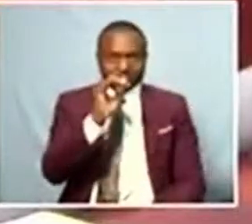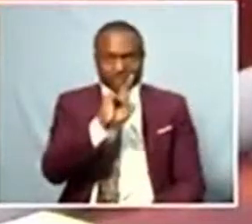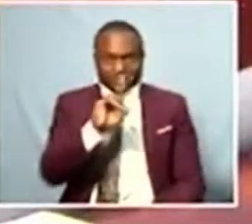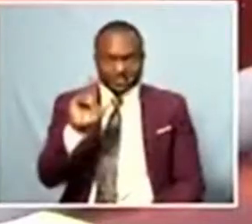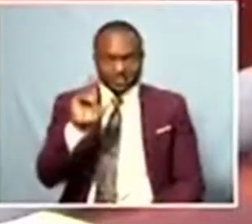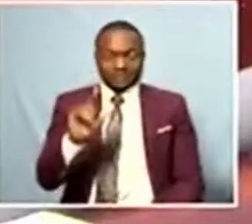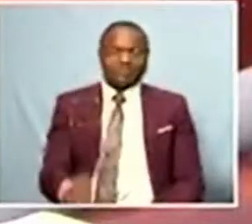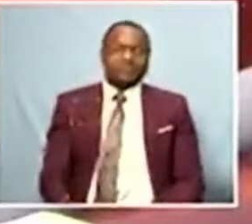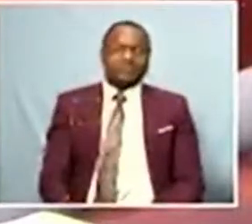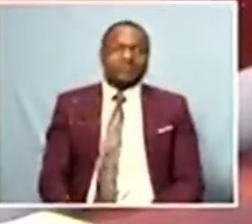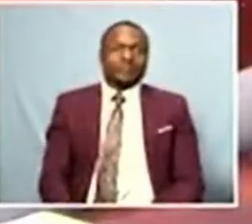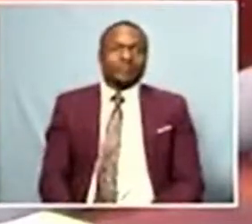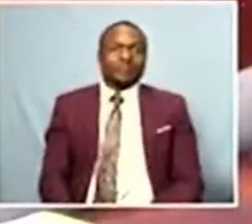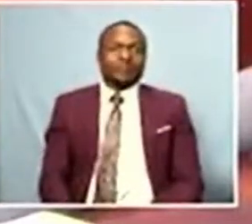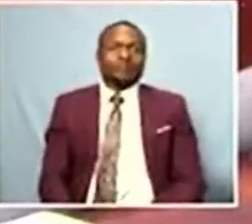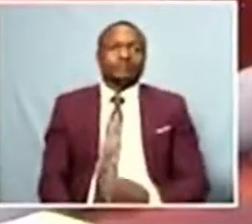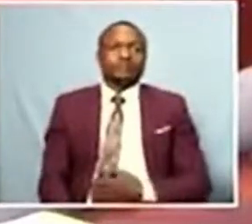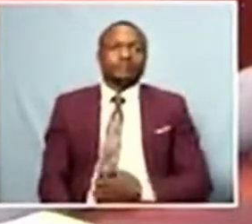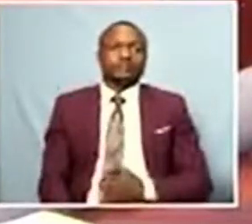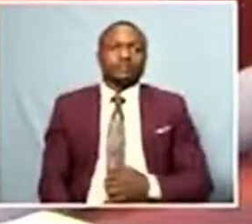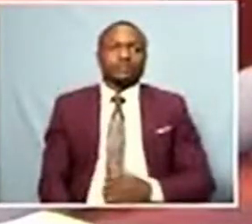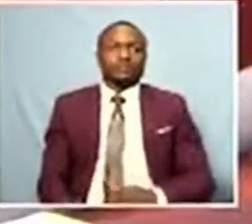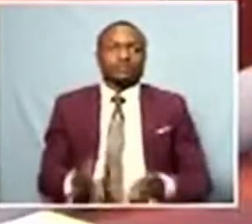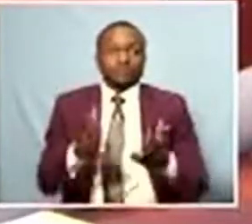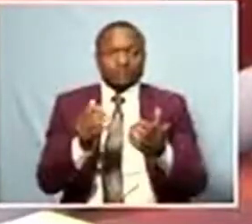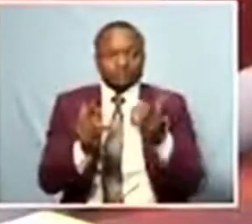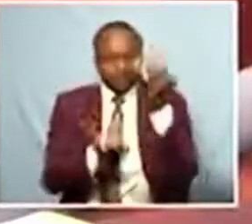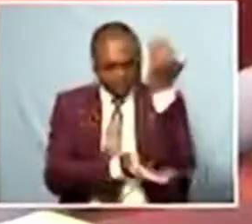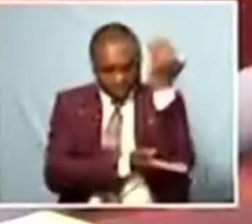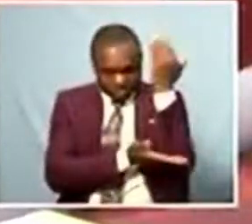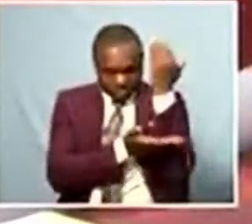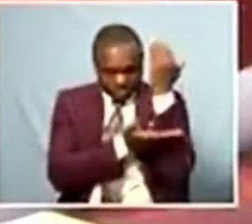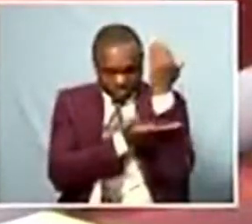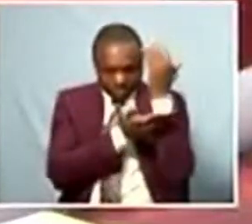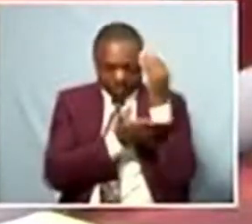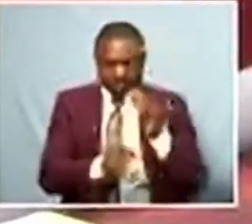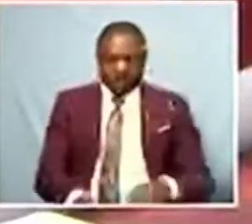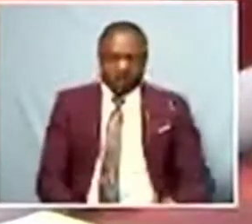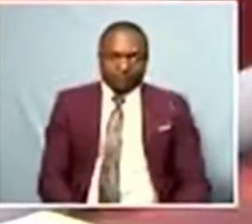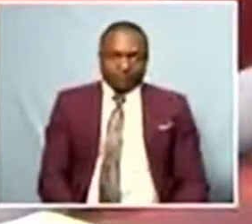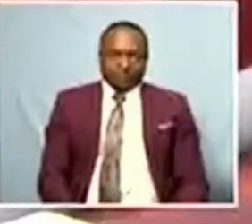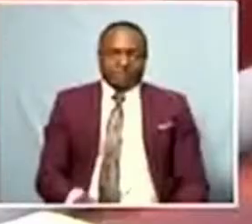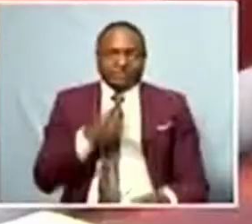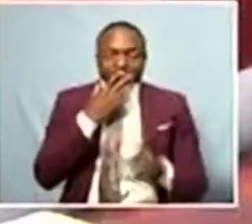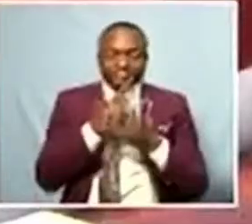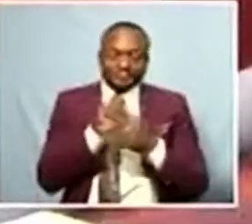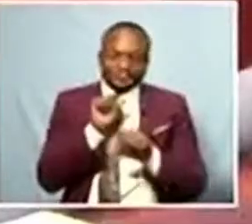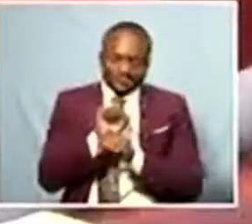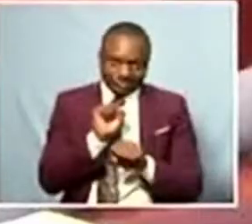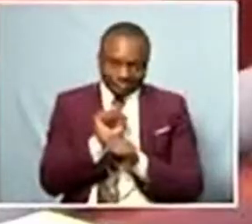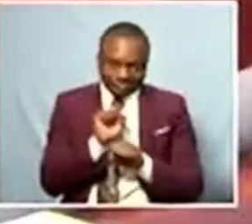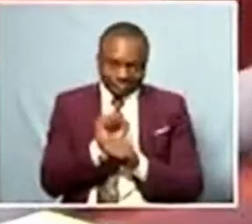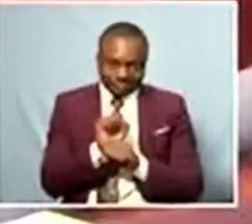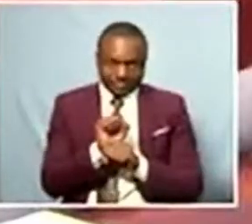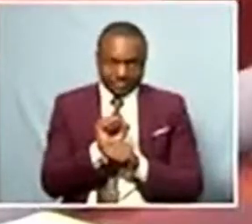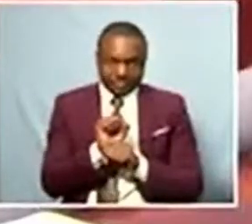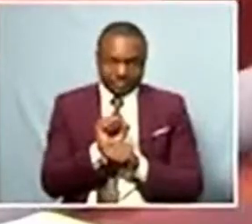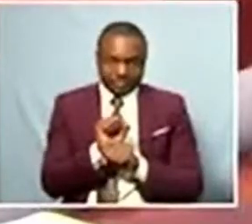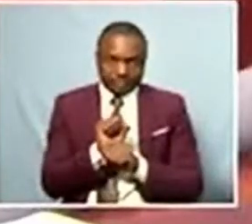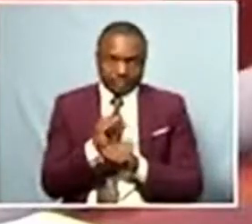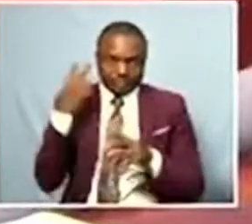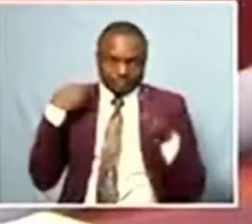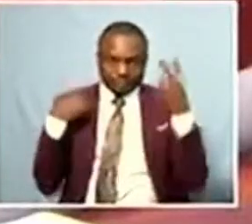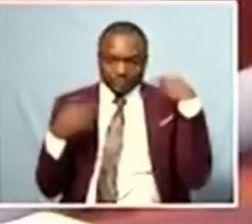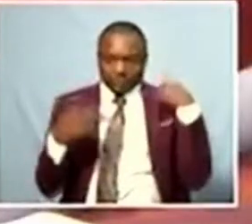which bill is meant, I think, to enhance or further the smooth operations of the immigration